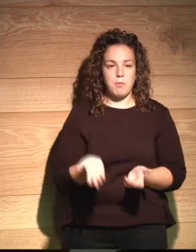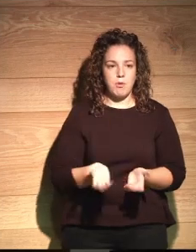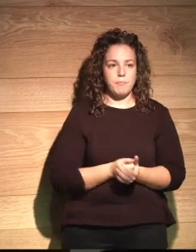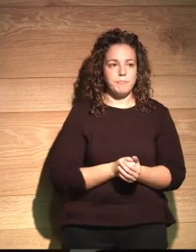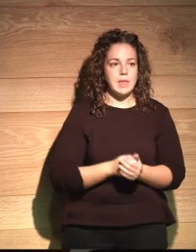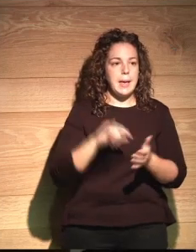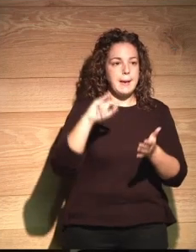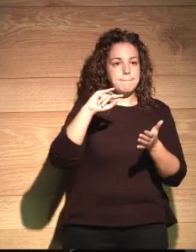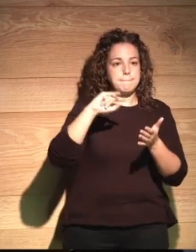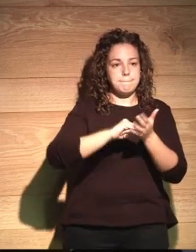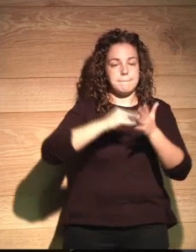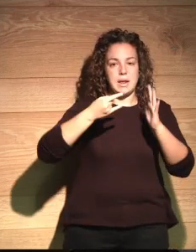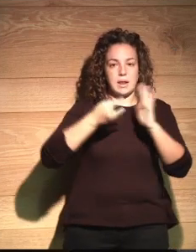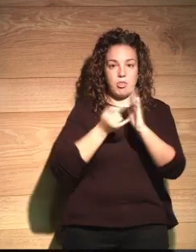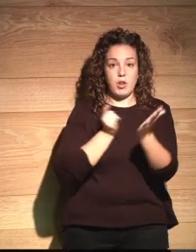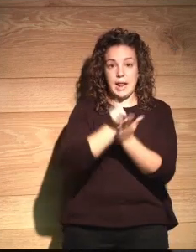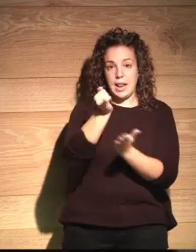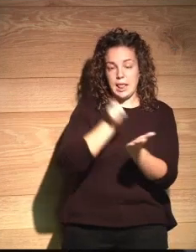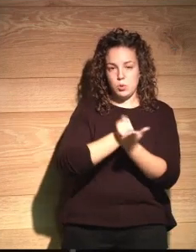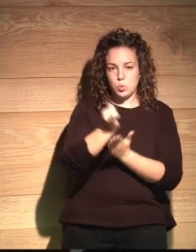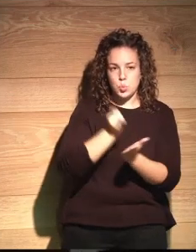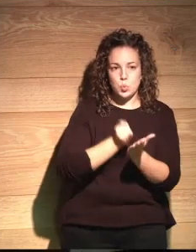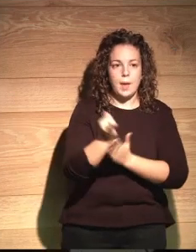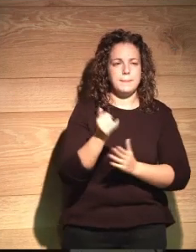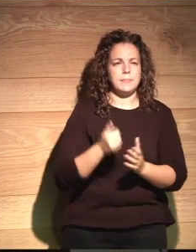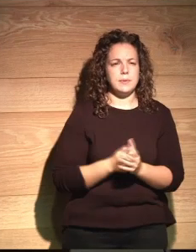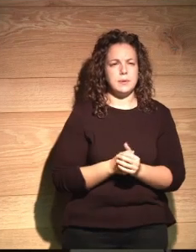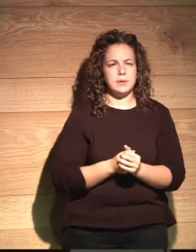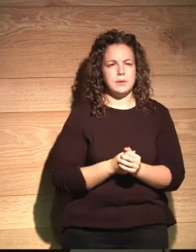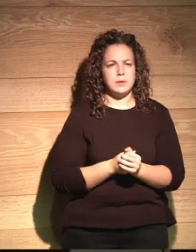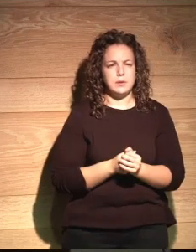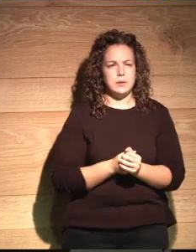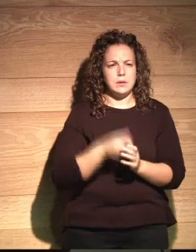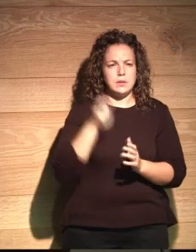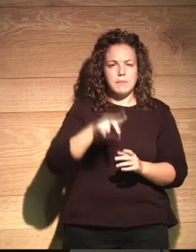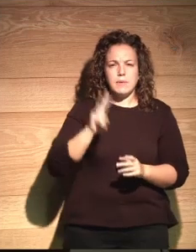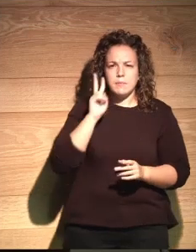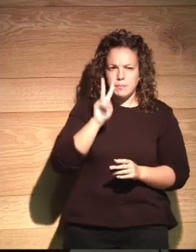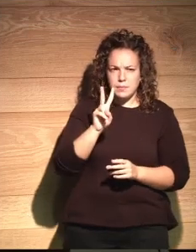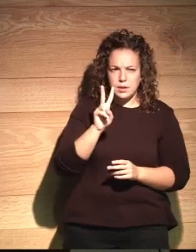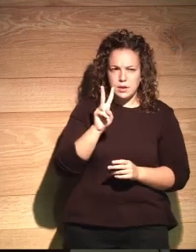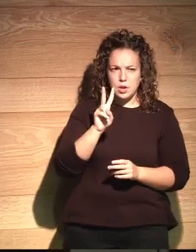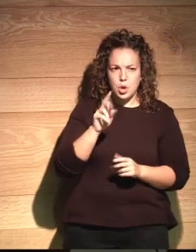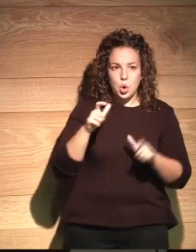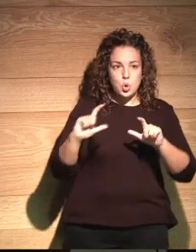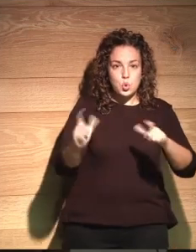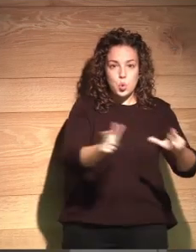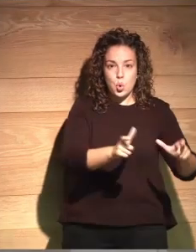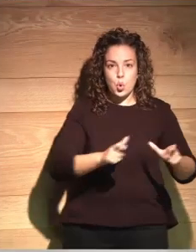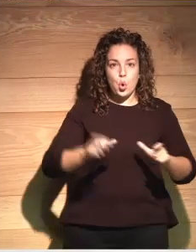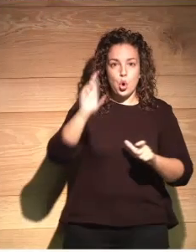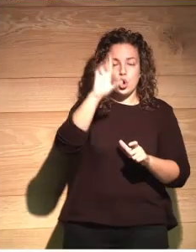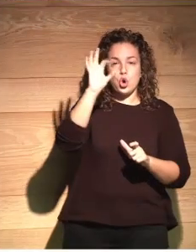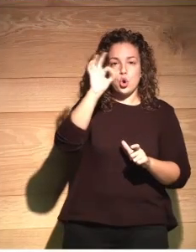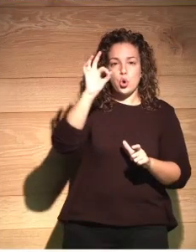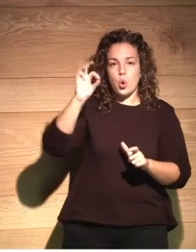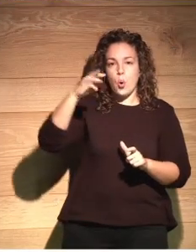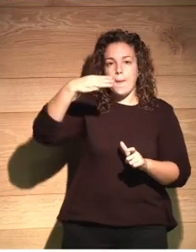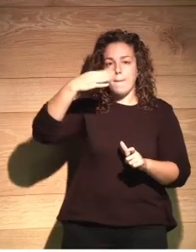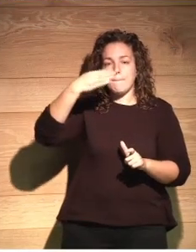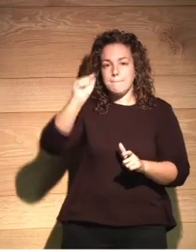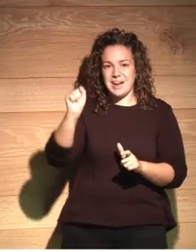coming. They saw it well. They even saw Roomba before it got in our homes, But they